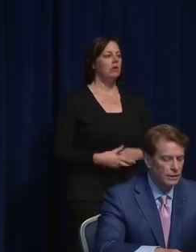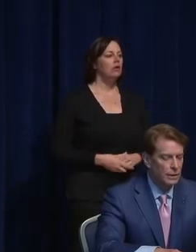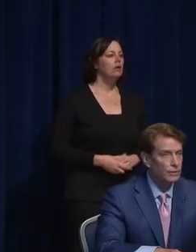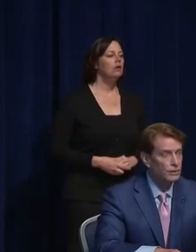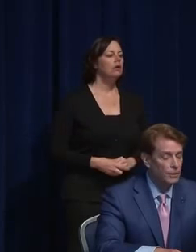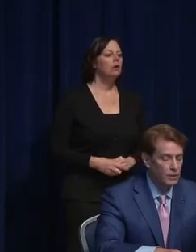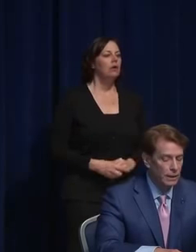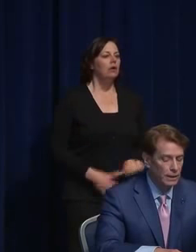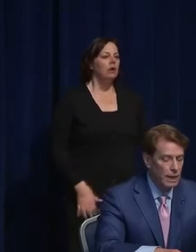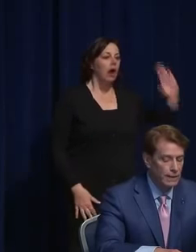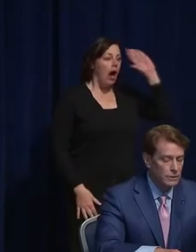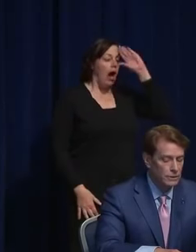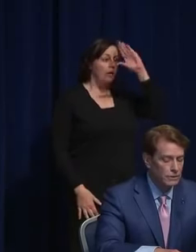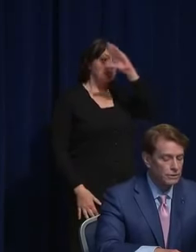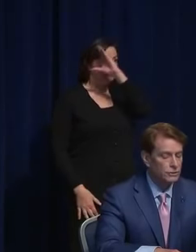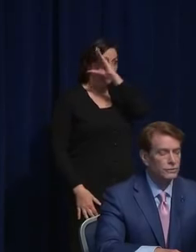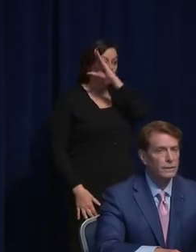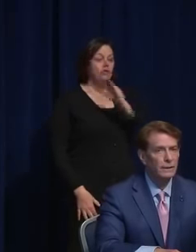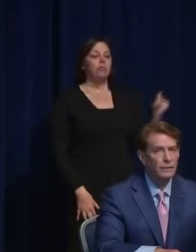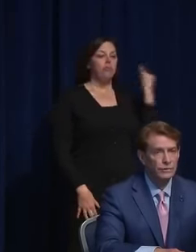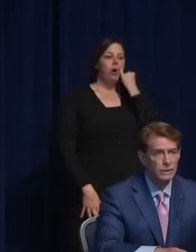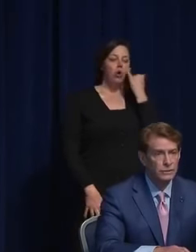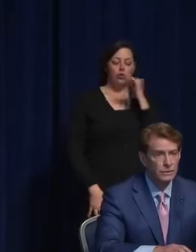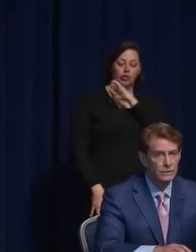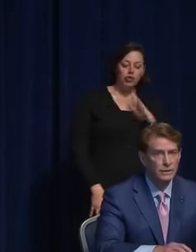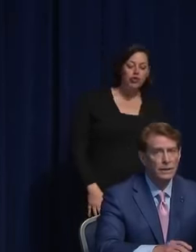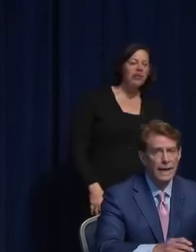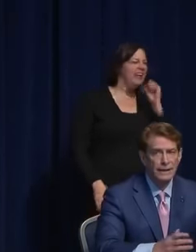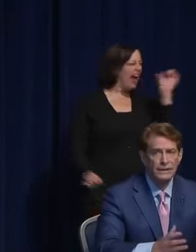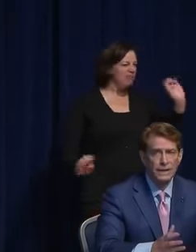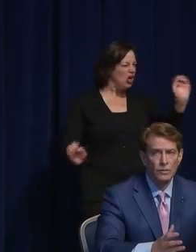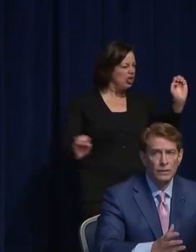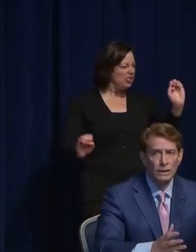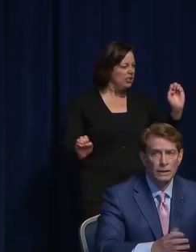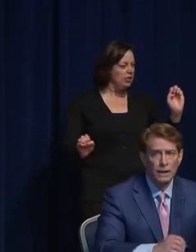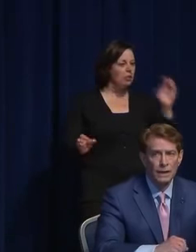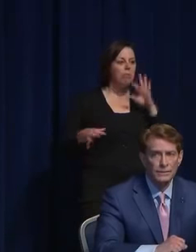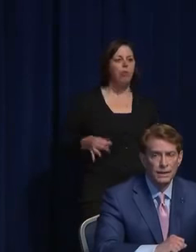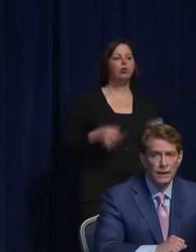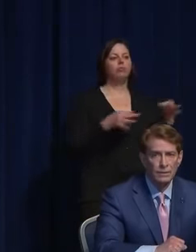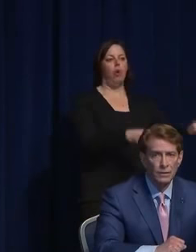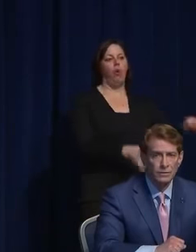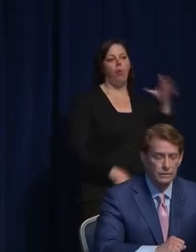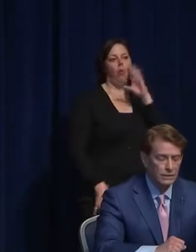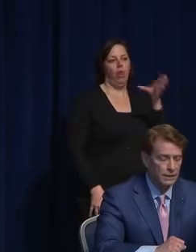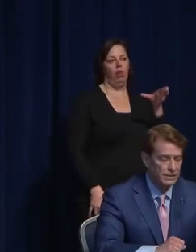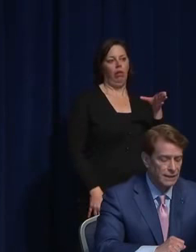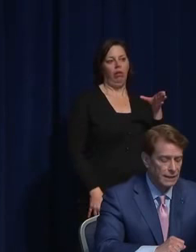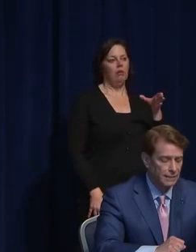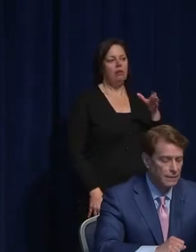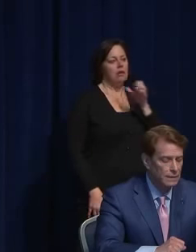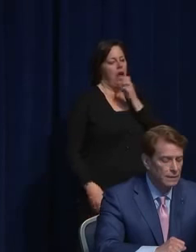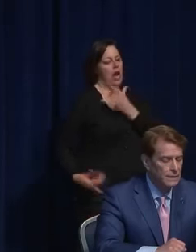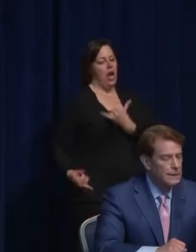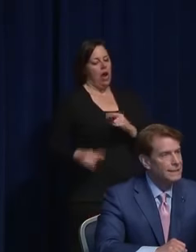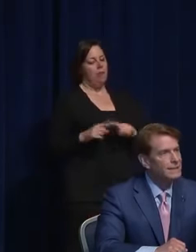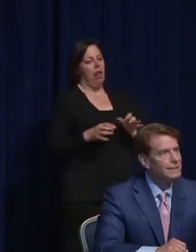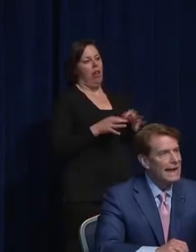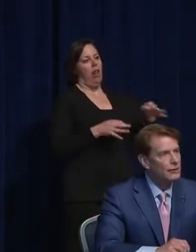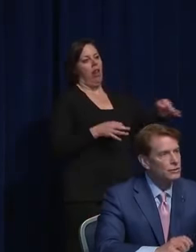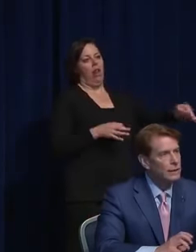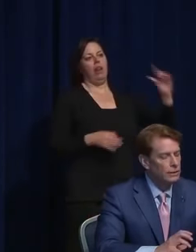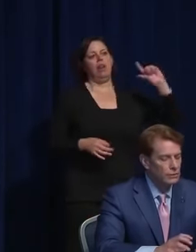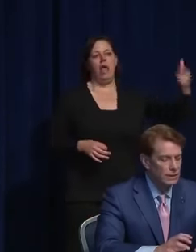Jersey are postponing non-emergent surgery and procedures. Hackensack Meridian has also done the same. This